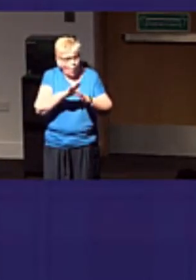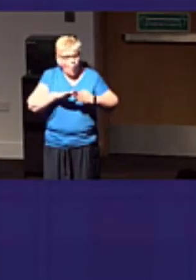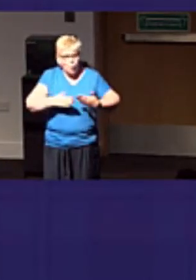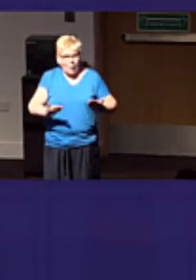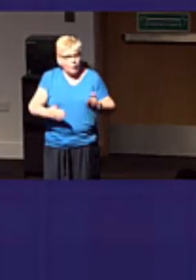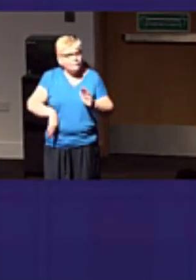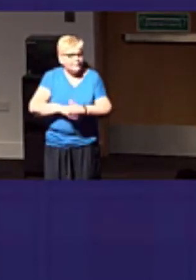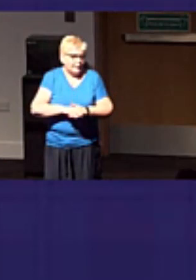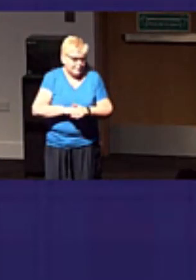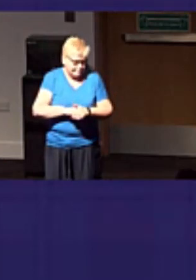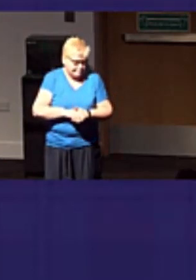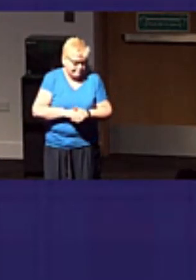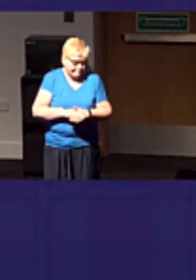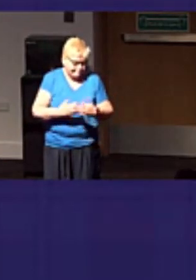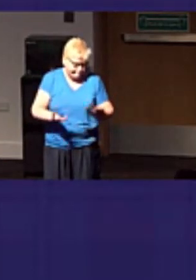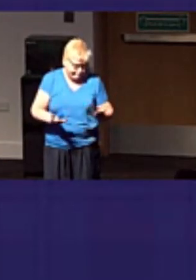fired.